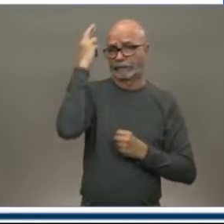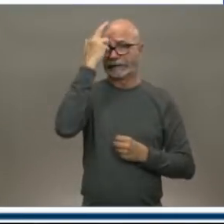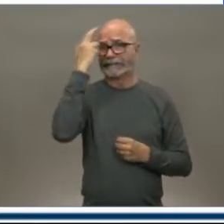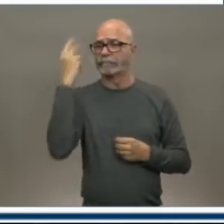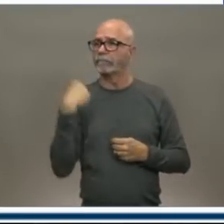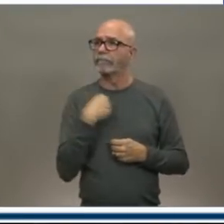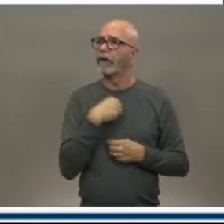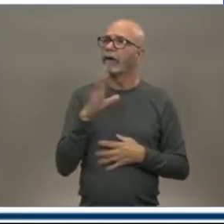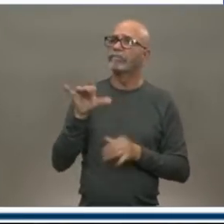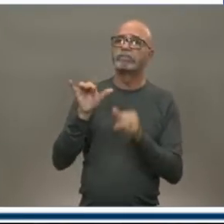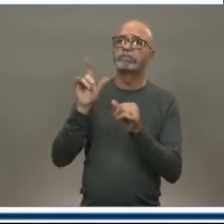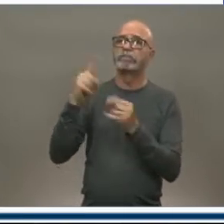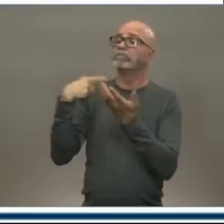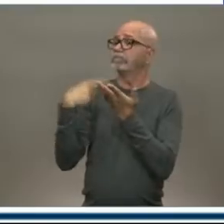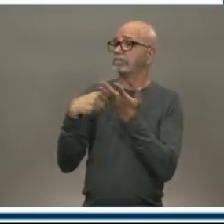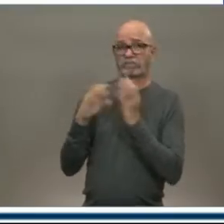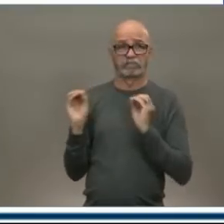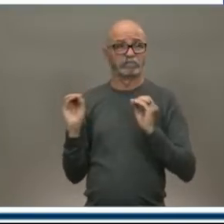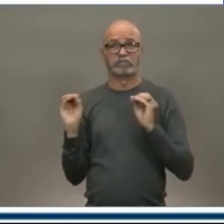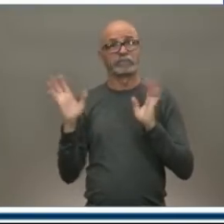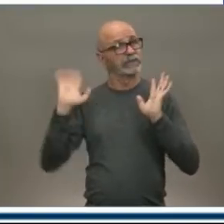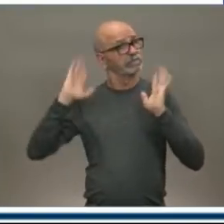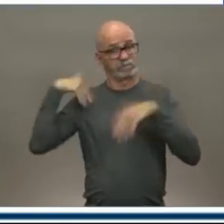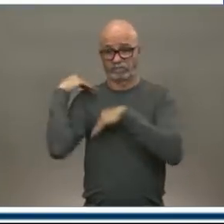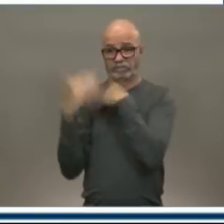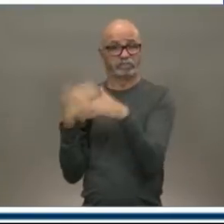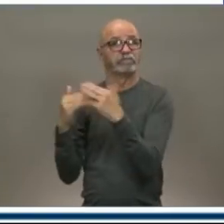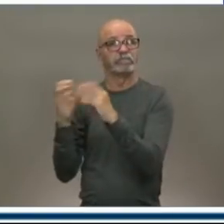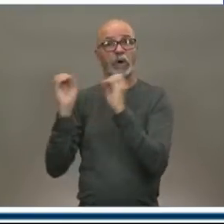here, it is the opposition that determines how long we sit.